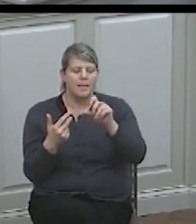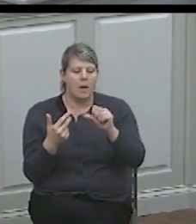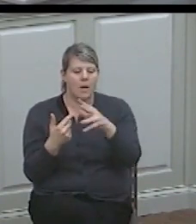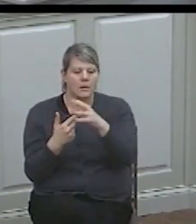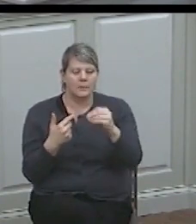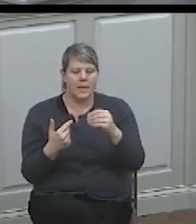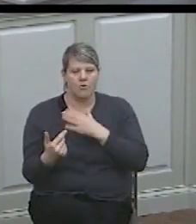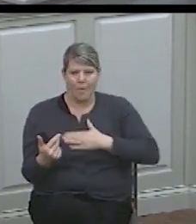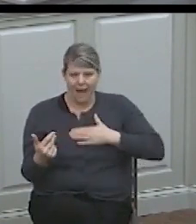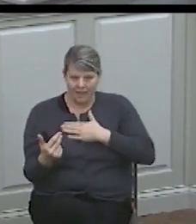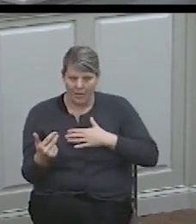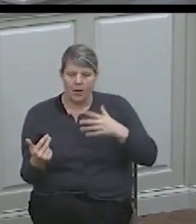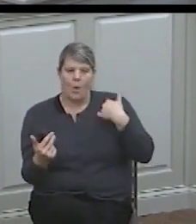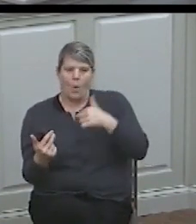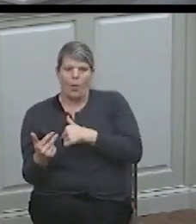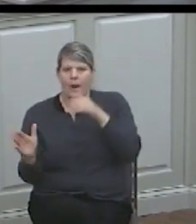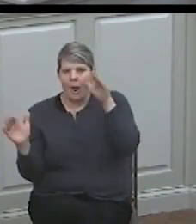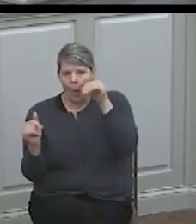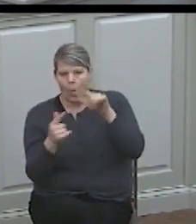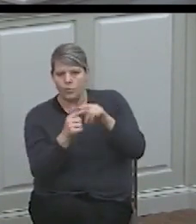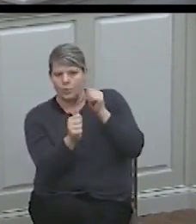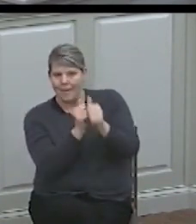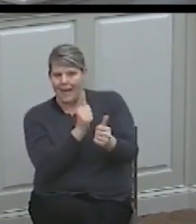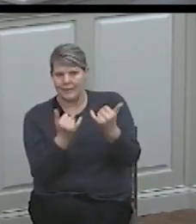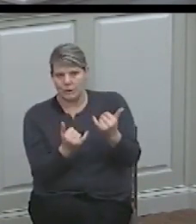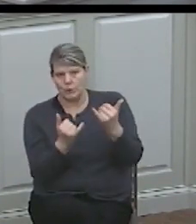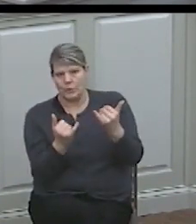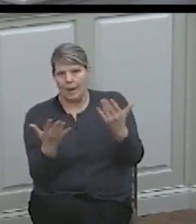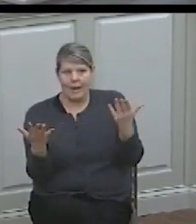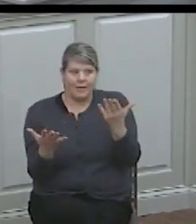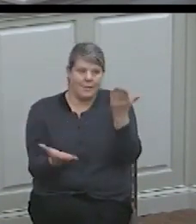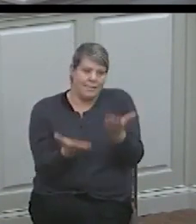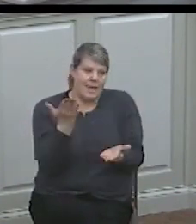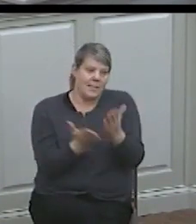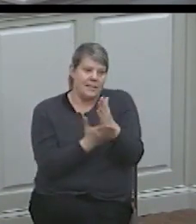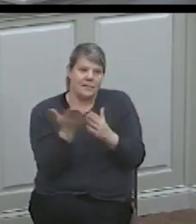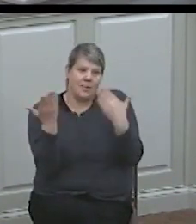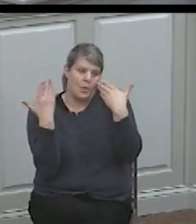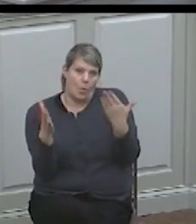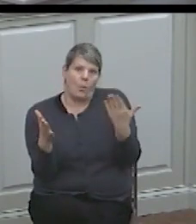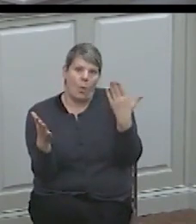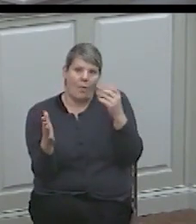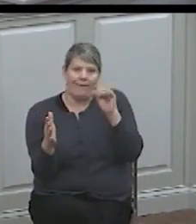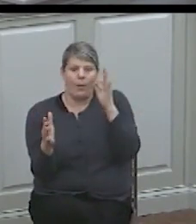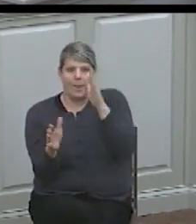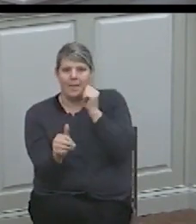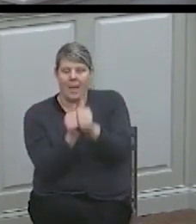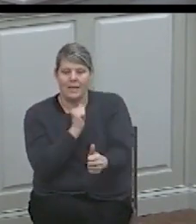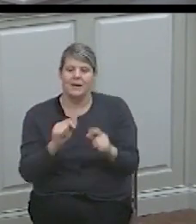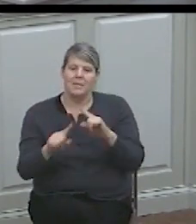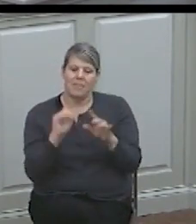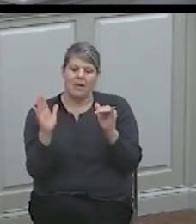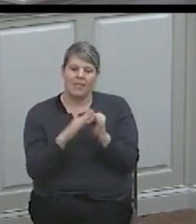study that we hope to pass tonight, or maybe some don't hope to pass, but I think that we will. But it all sort of ties in nicely as far as I can tell.